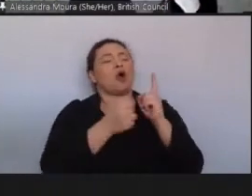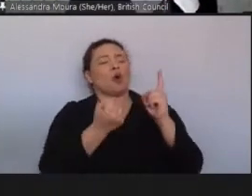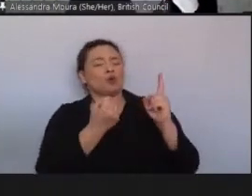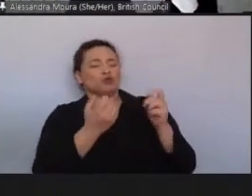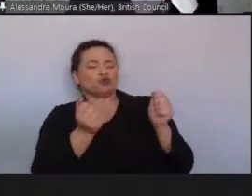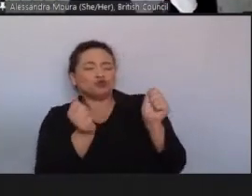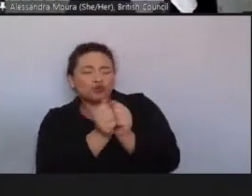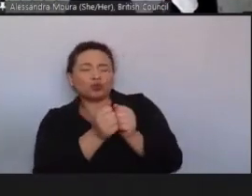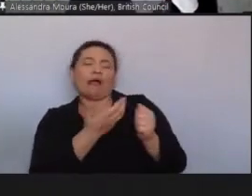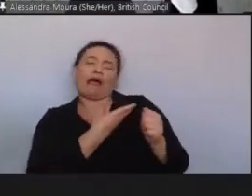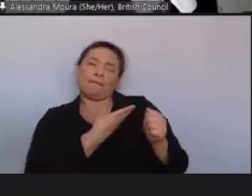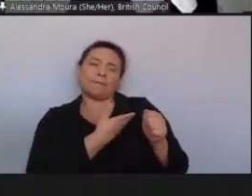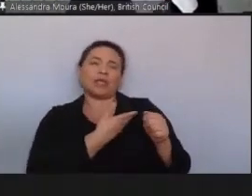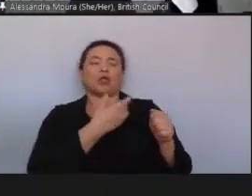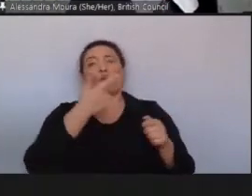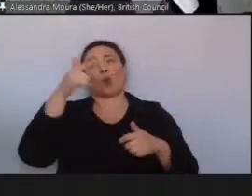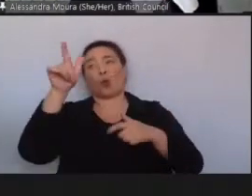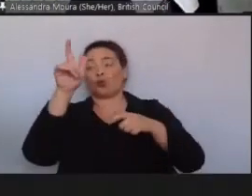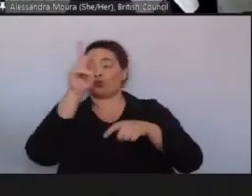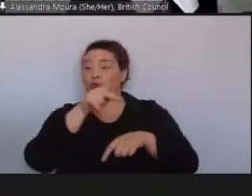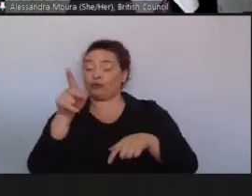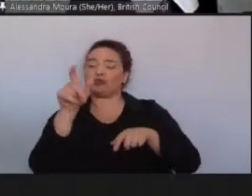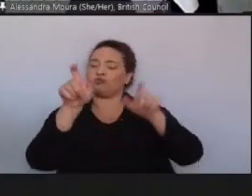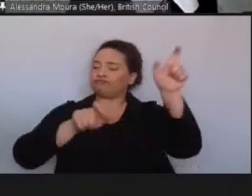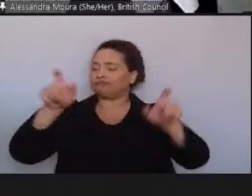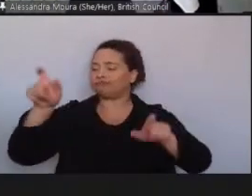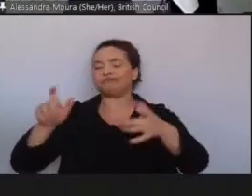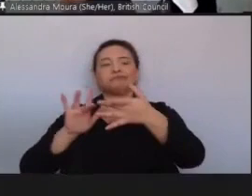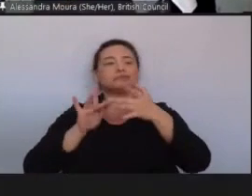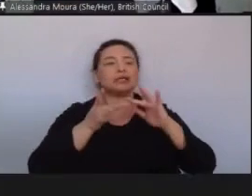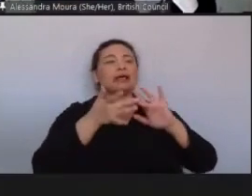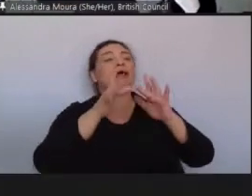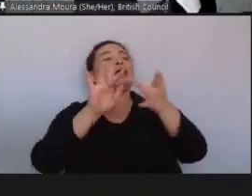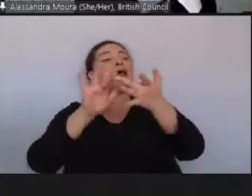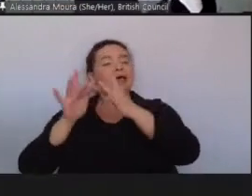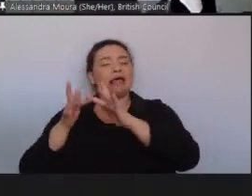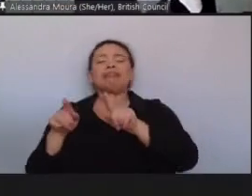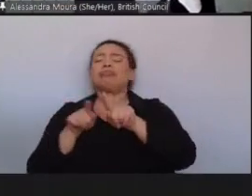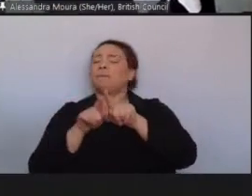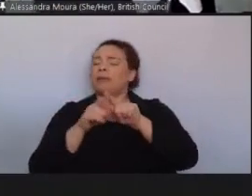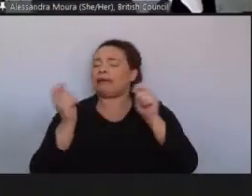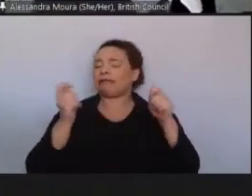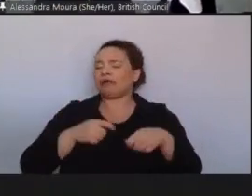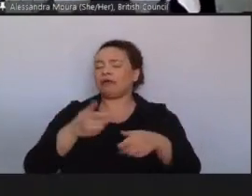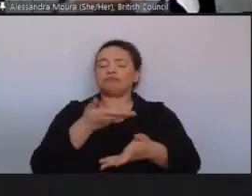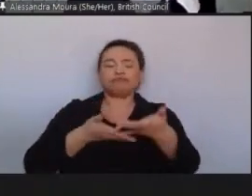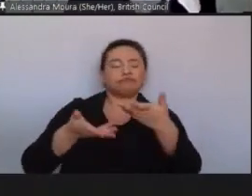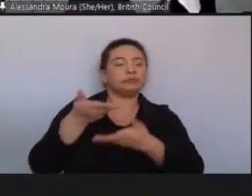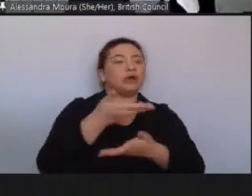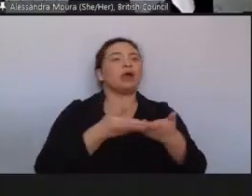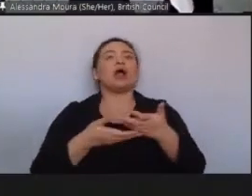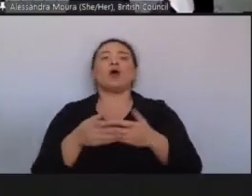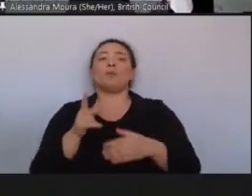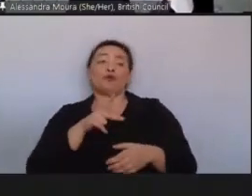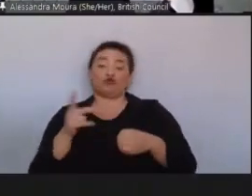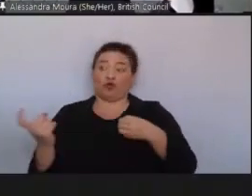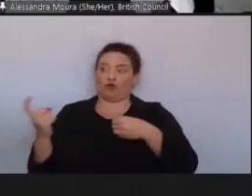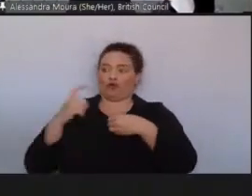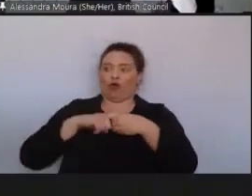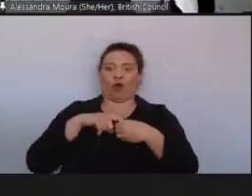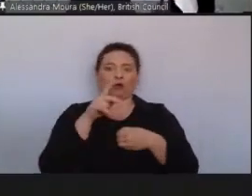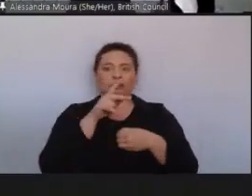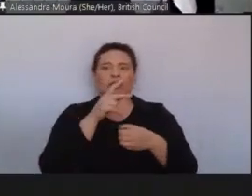people are sharing. Often teachers will come back from a class and they say, that works really well. And then they